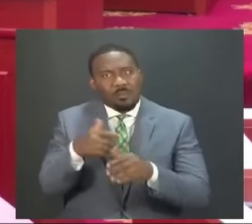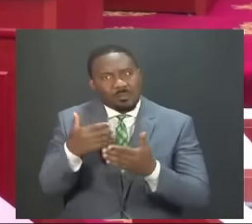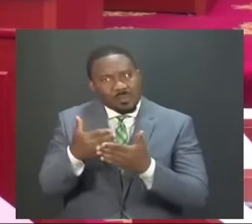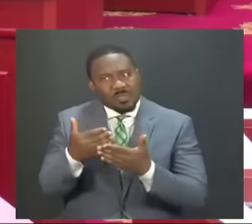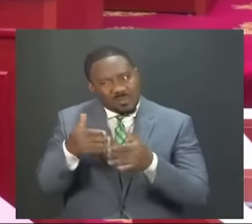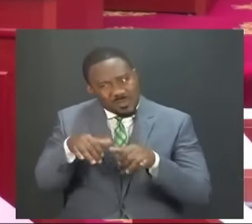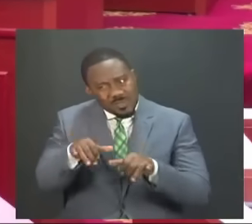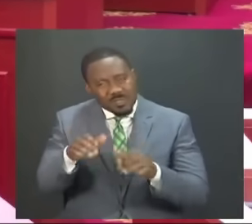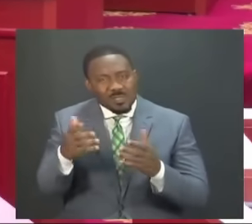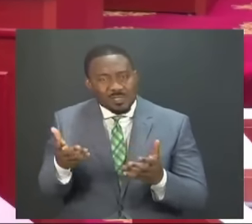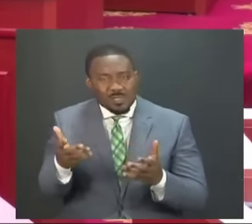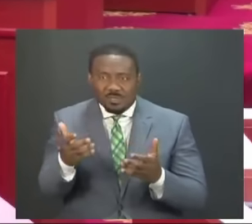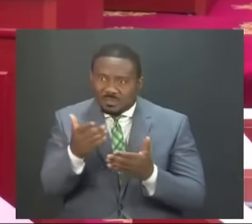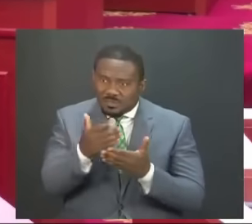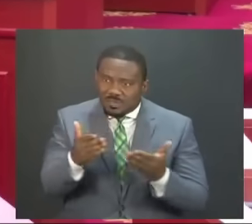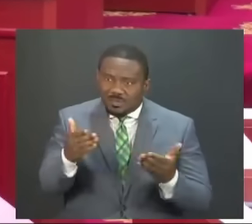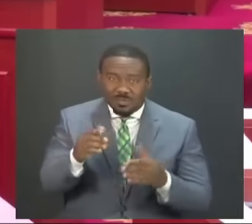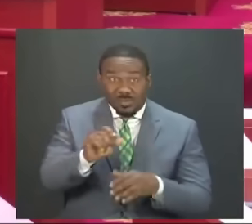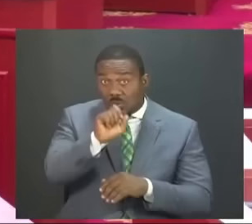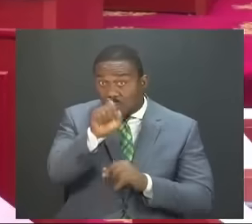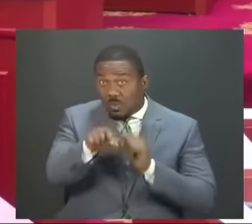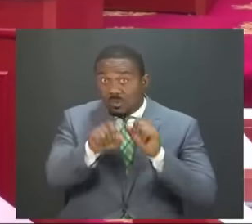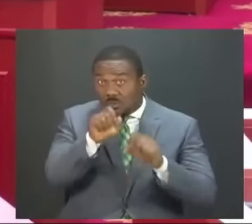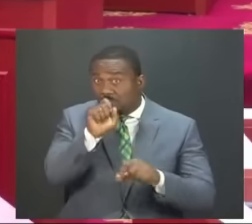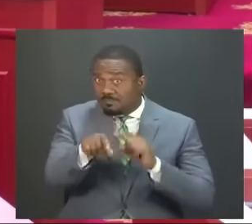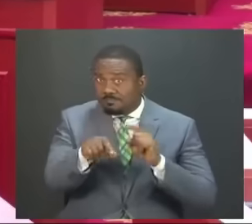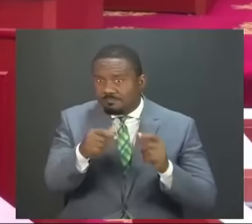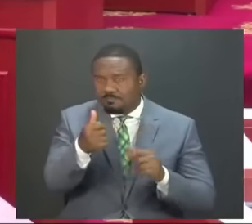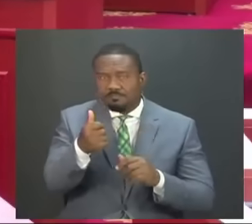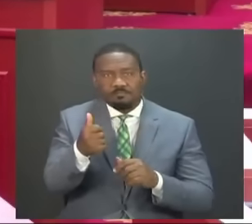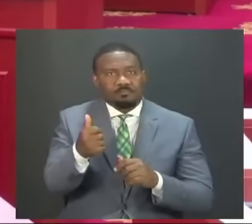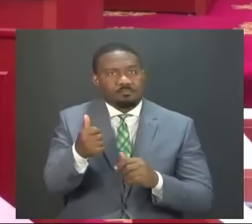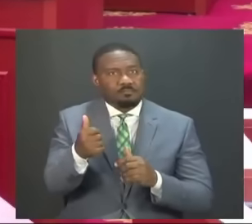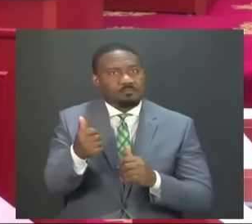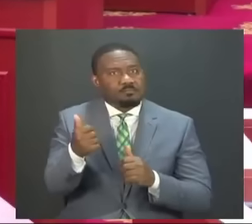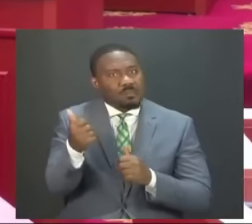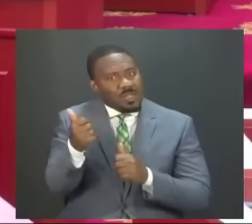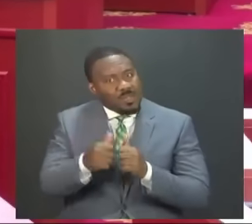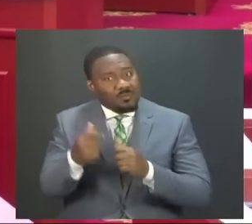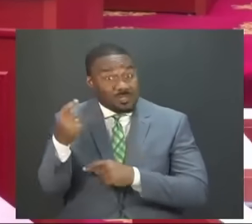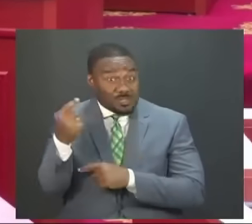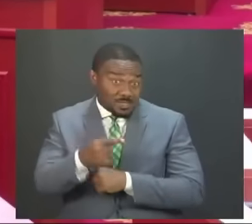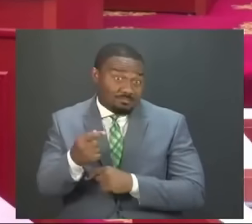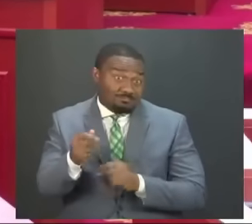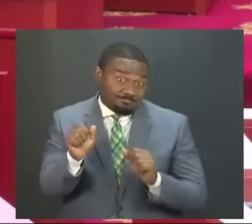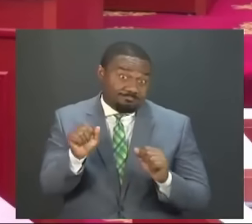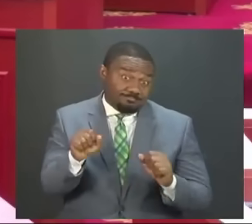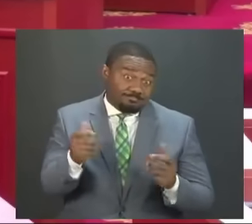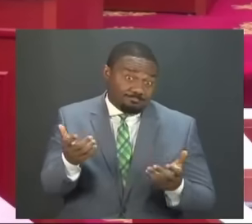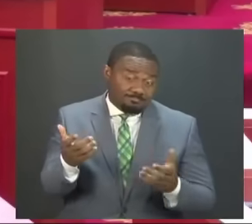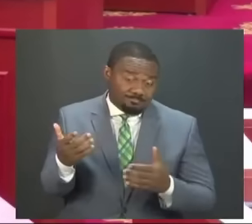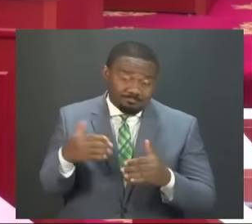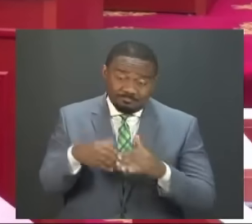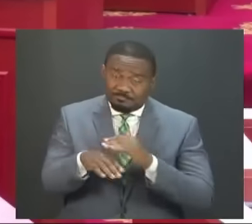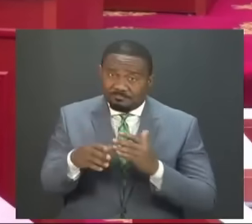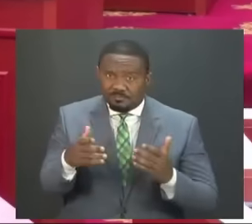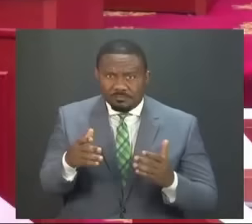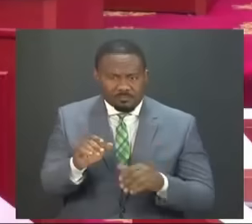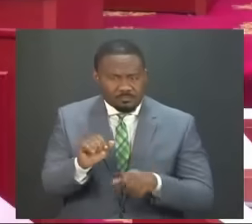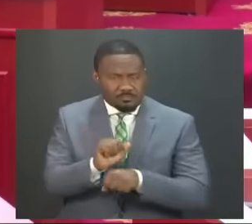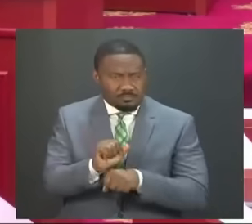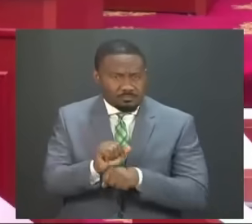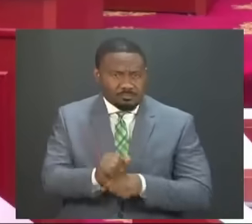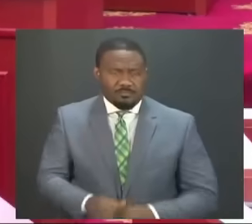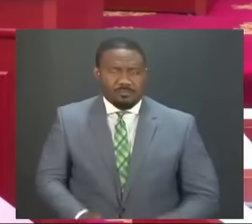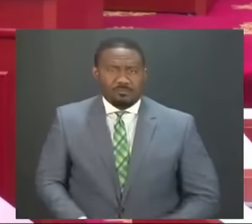a certain number of questions every day that we come to sit. So, Mr. Speaker, I think